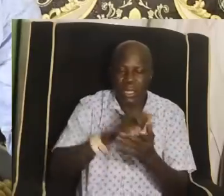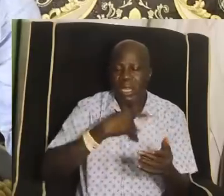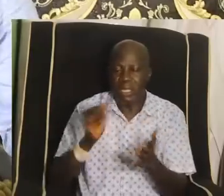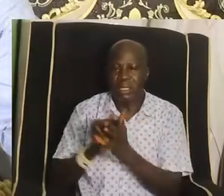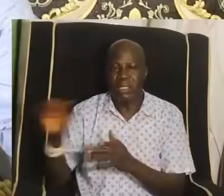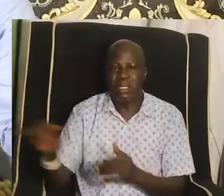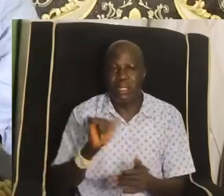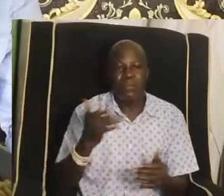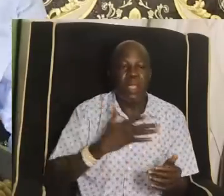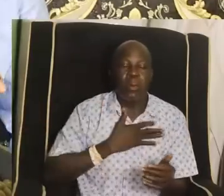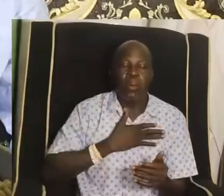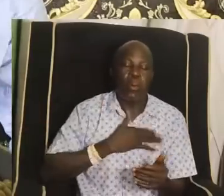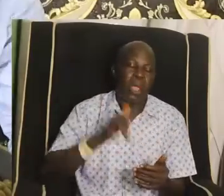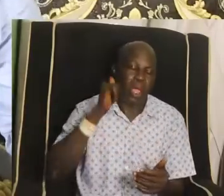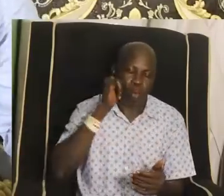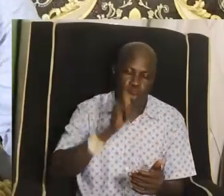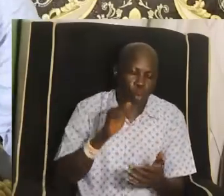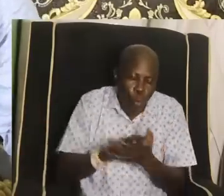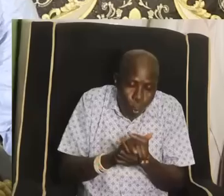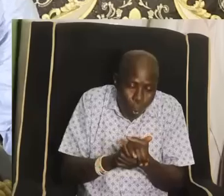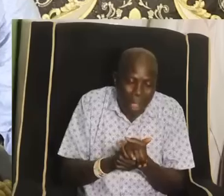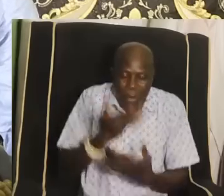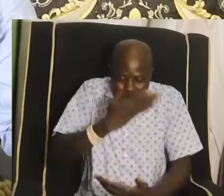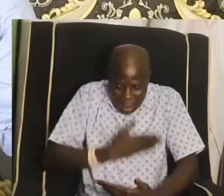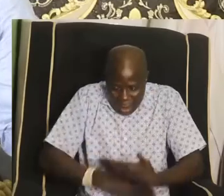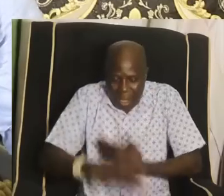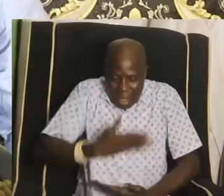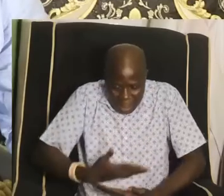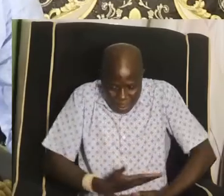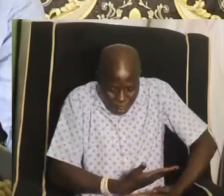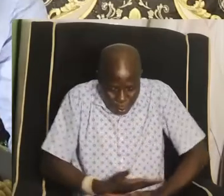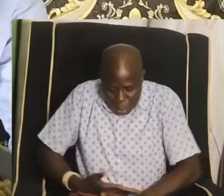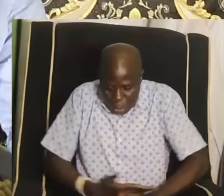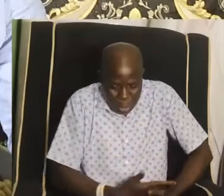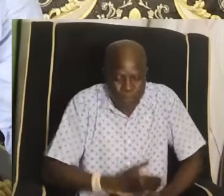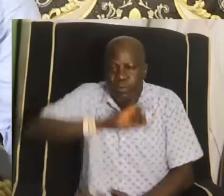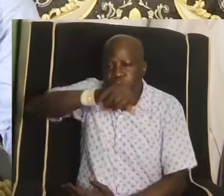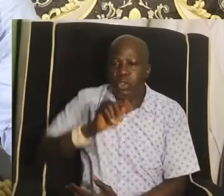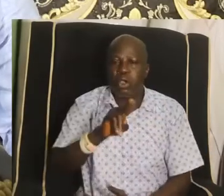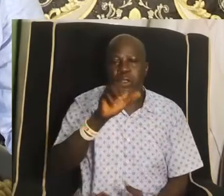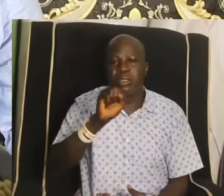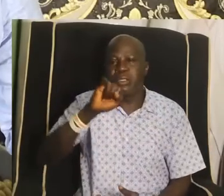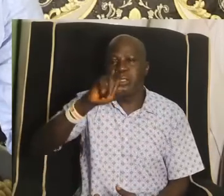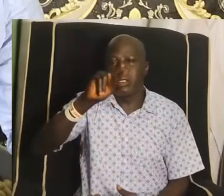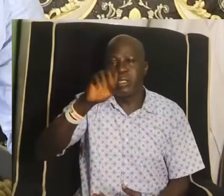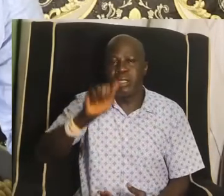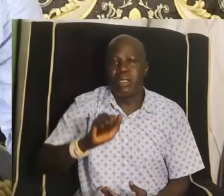day like that, my wife gave birth to Justina Solomon Sebioba.